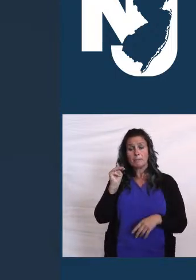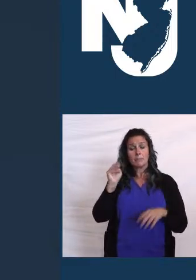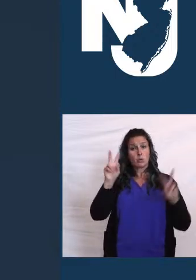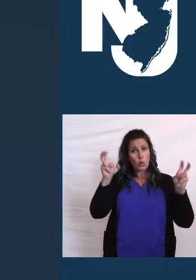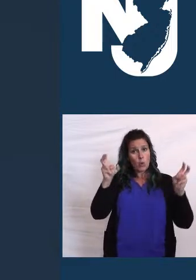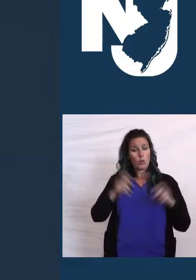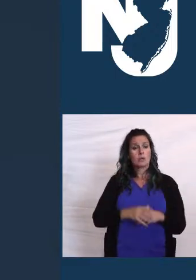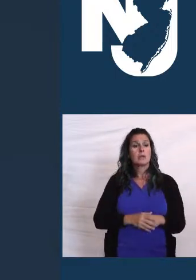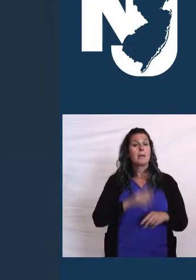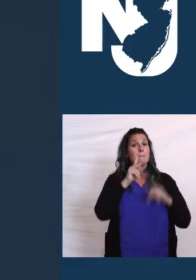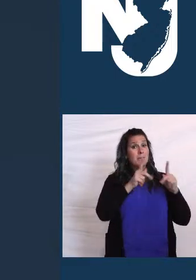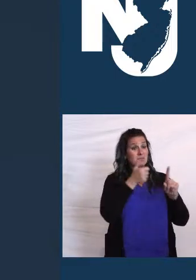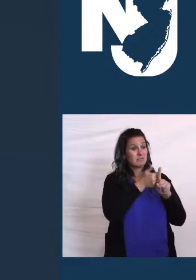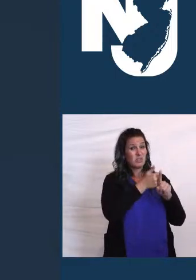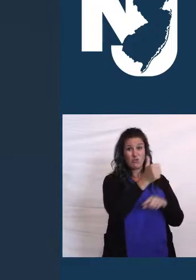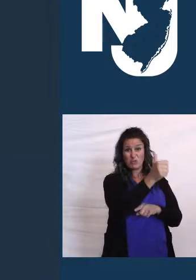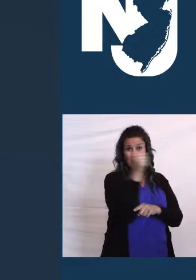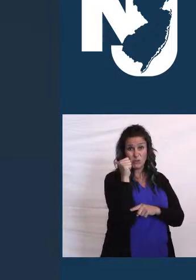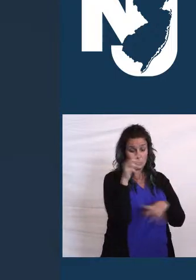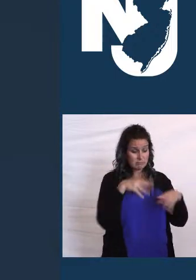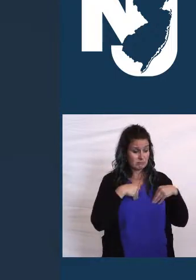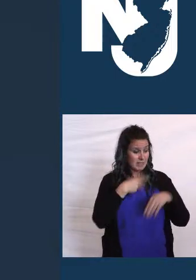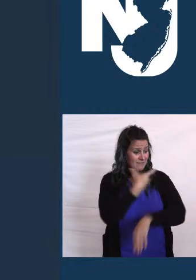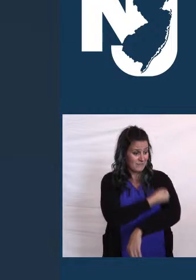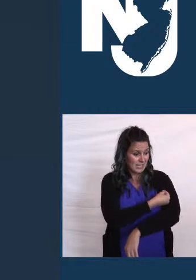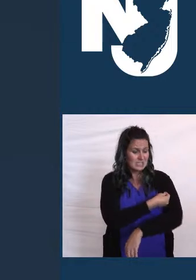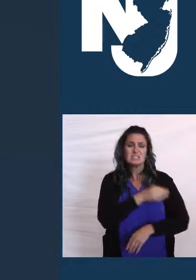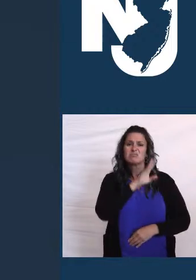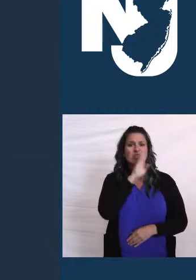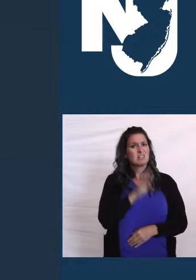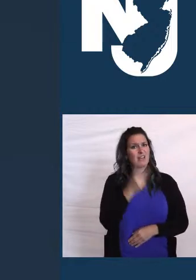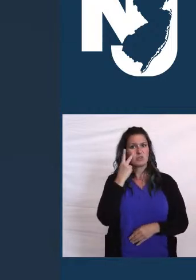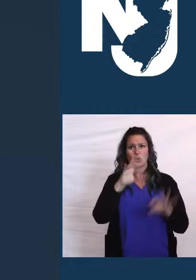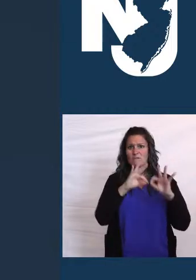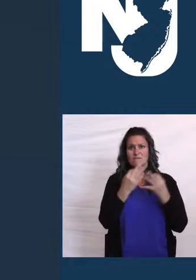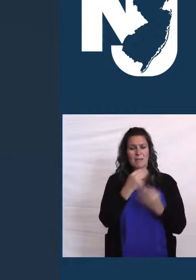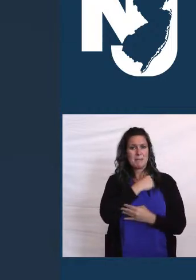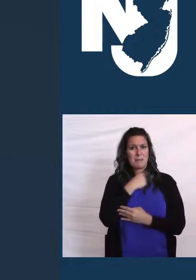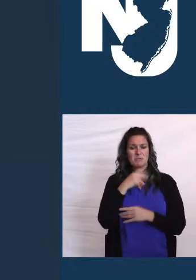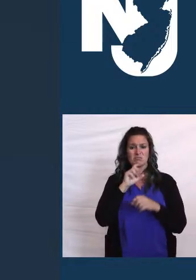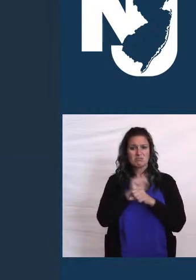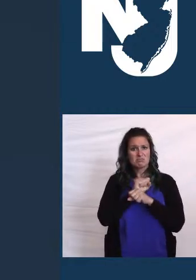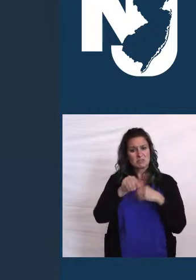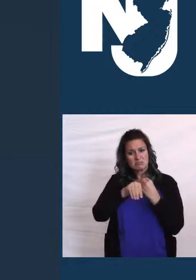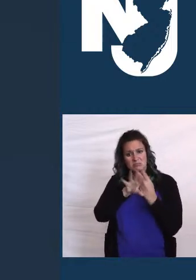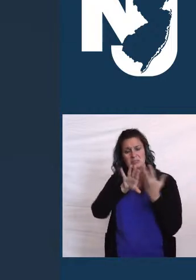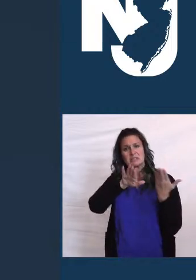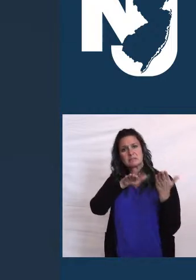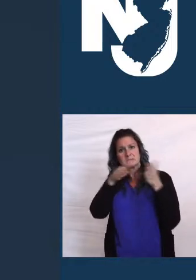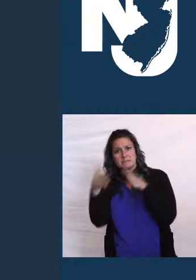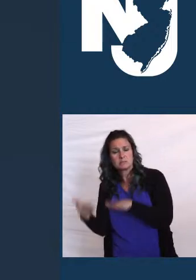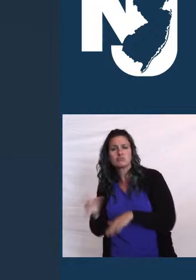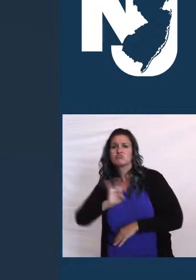who refuse to get vaccinated have never seen a family member die on FaceTime. It's awful.